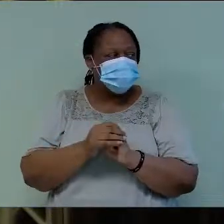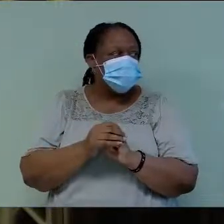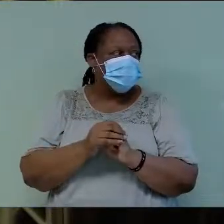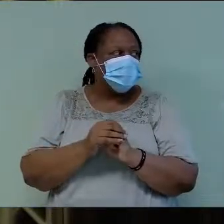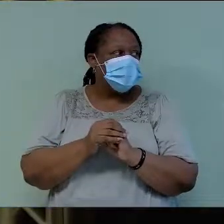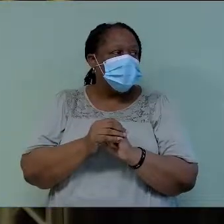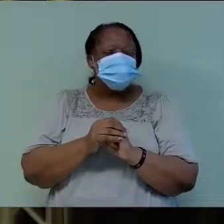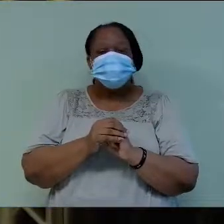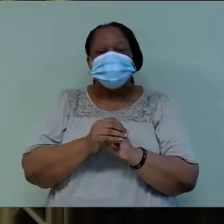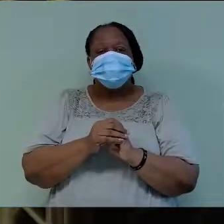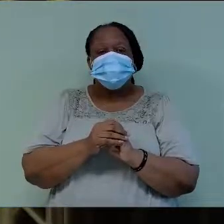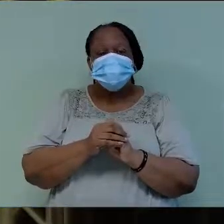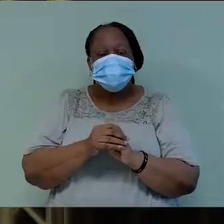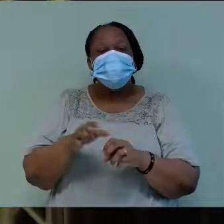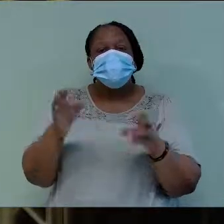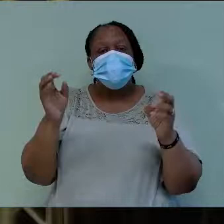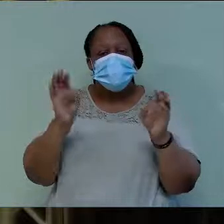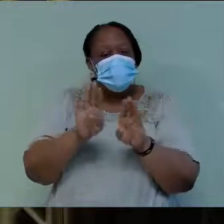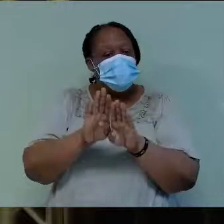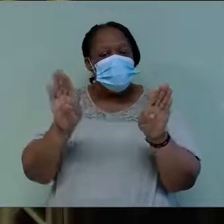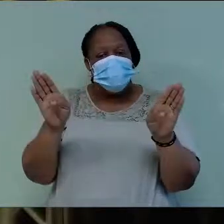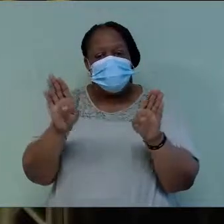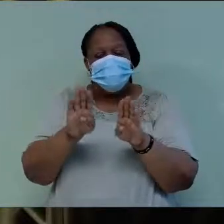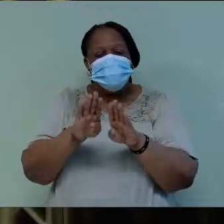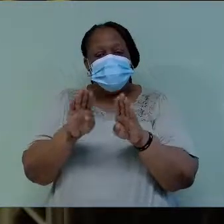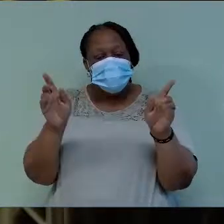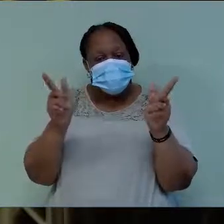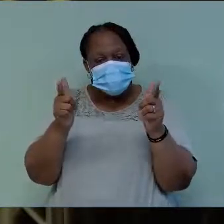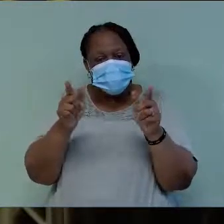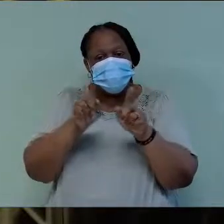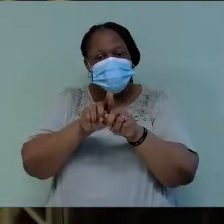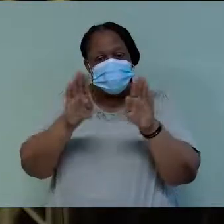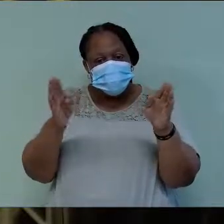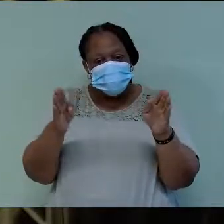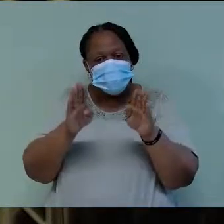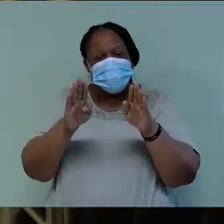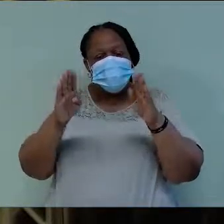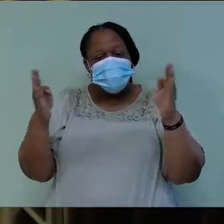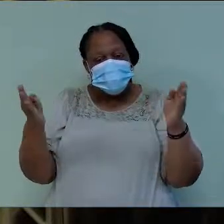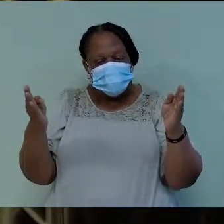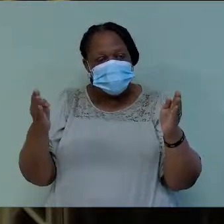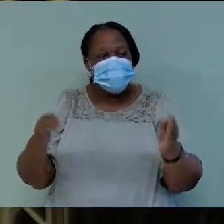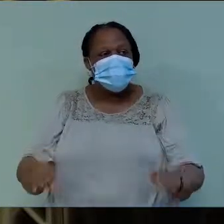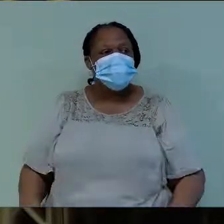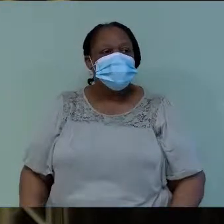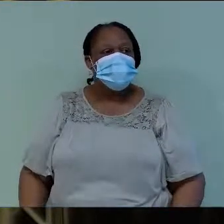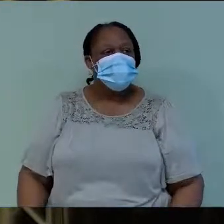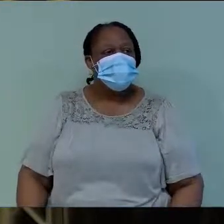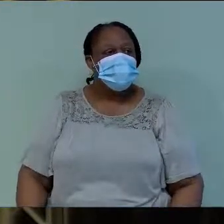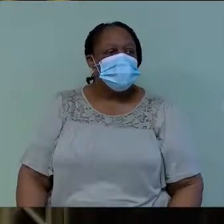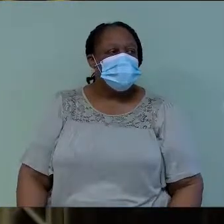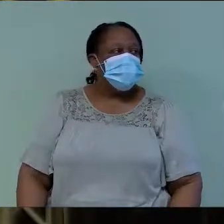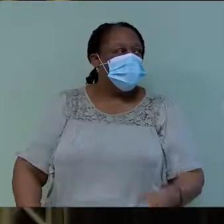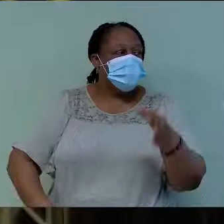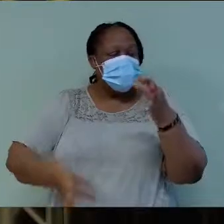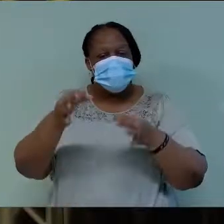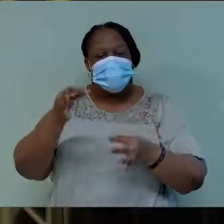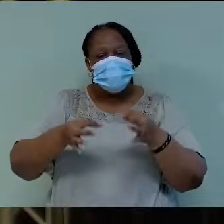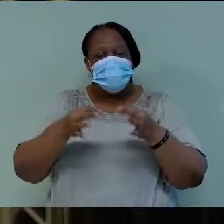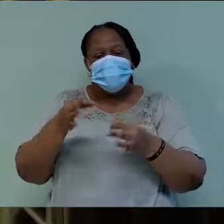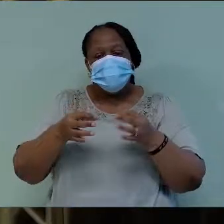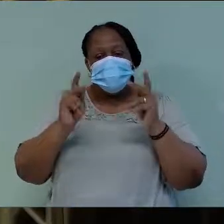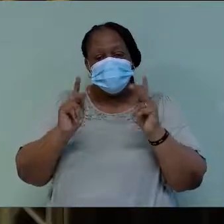lockdown continues to be eased little by little. Simply speaking, if your employees who were laid